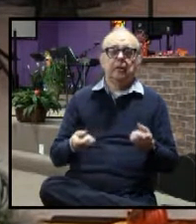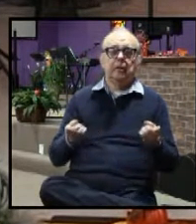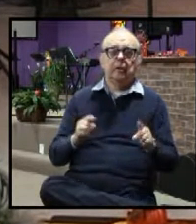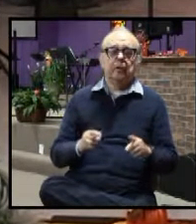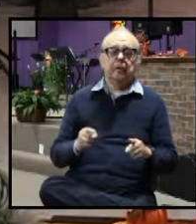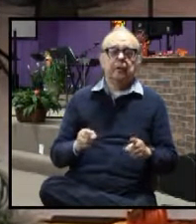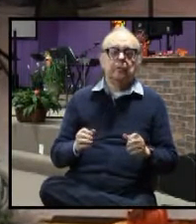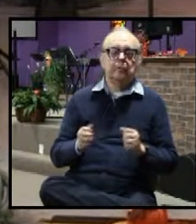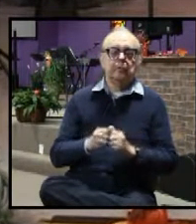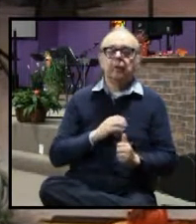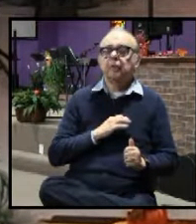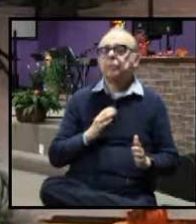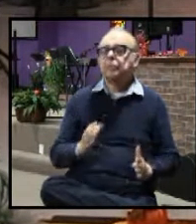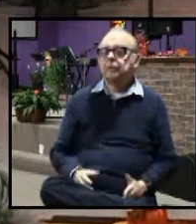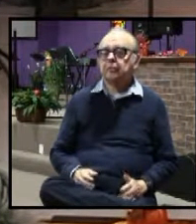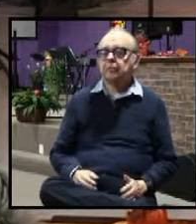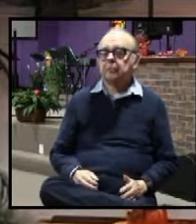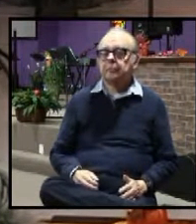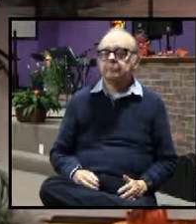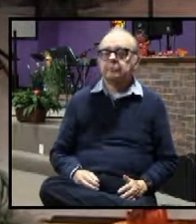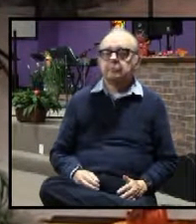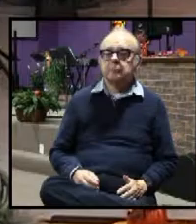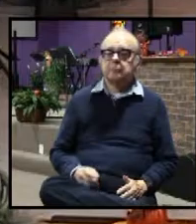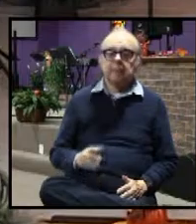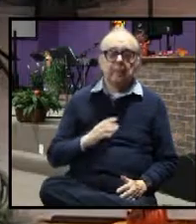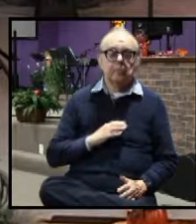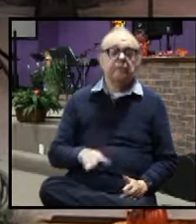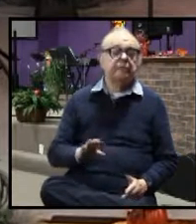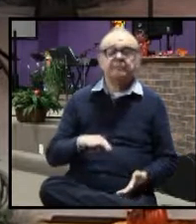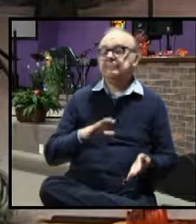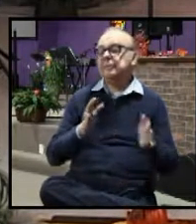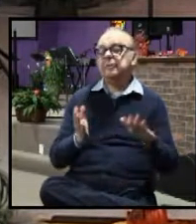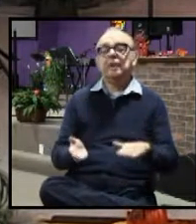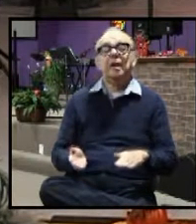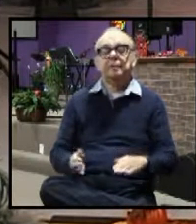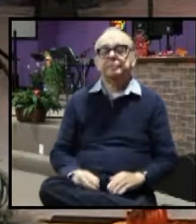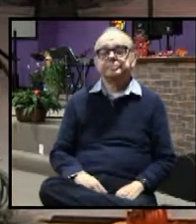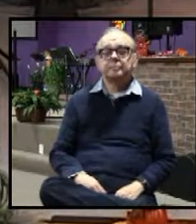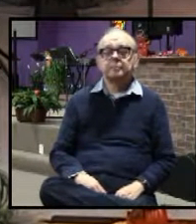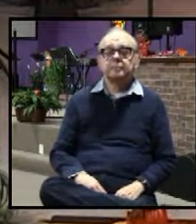That's what's happening to a lot of Christians. They're just dying